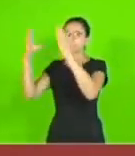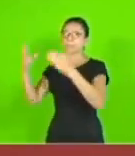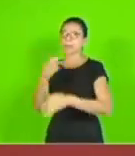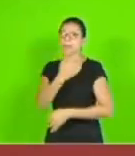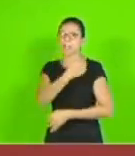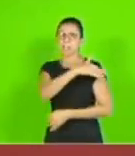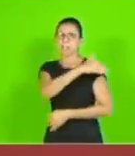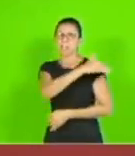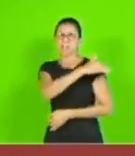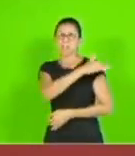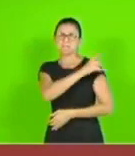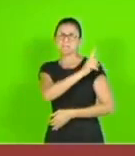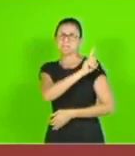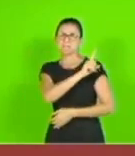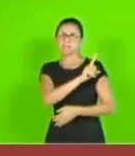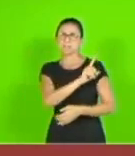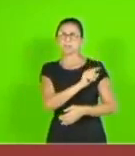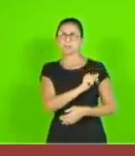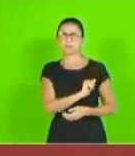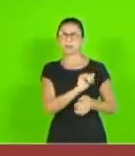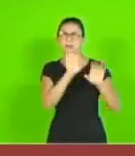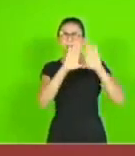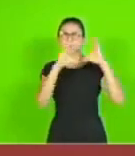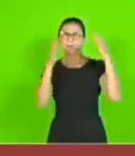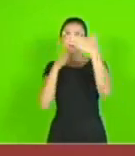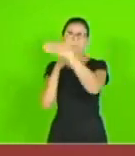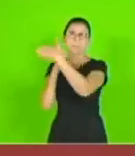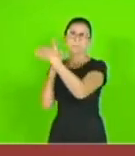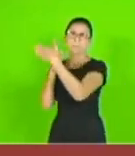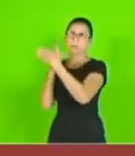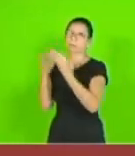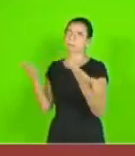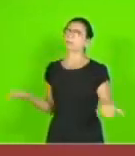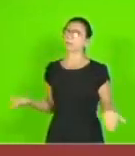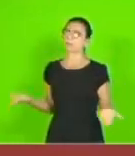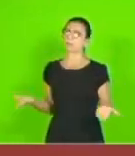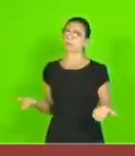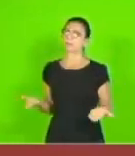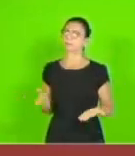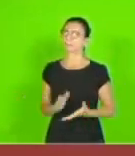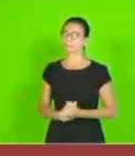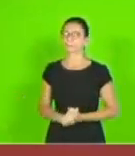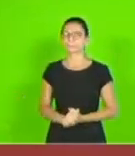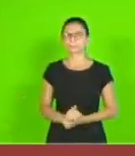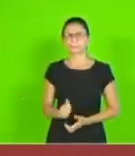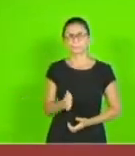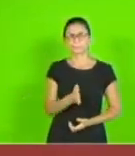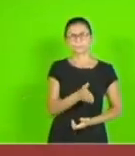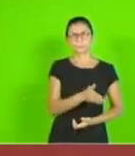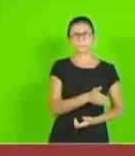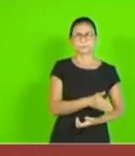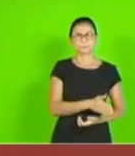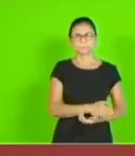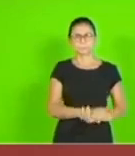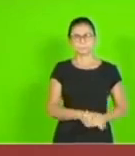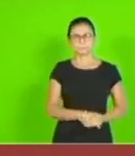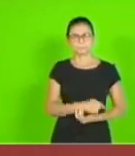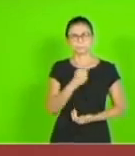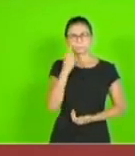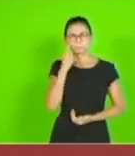céu. Vou falar outra palavra, por favor, aquela palavra que eu tenho medo. Mas esse aqui. But pay attention